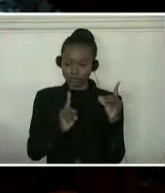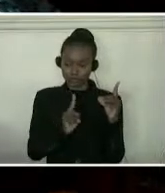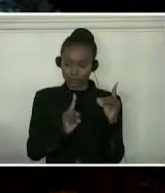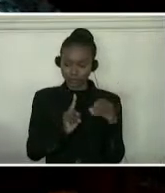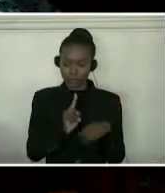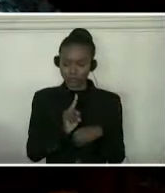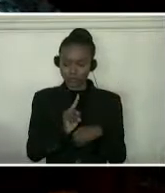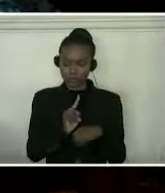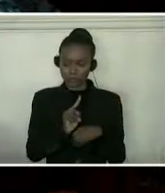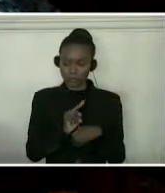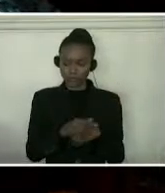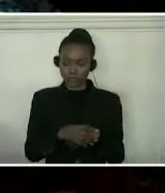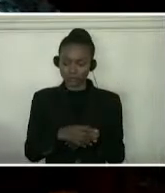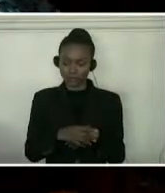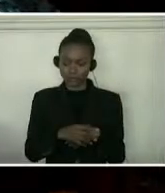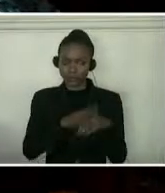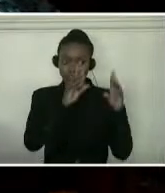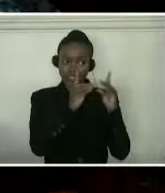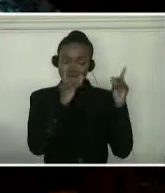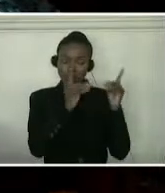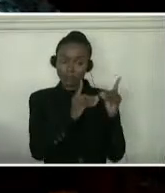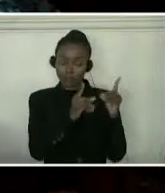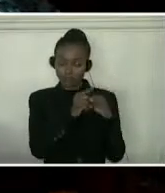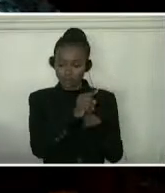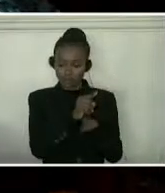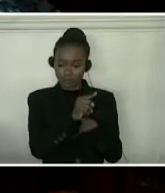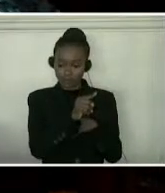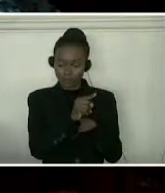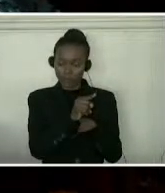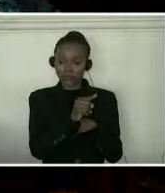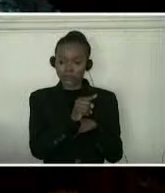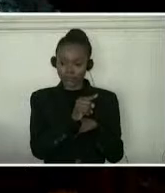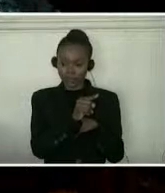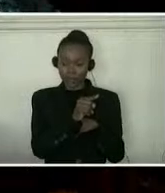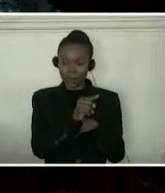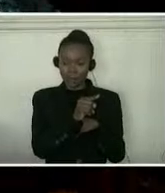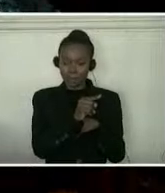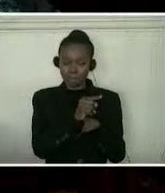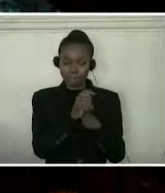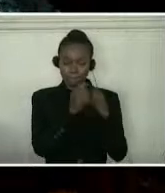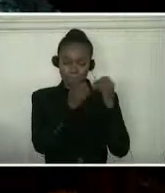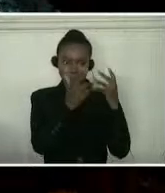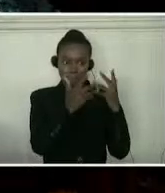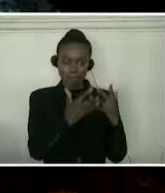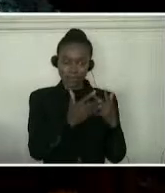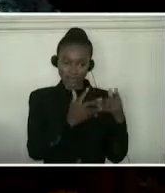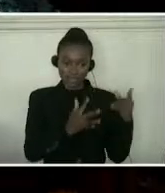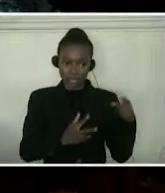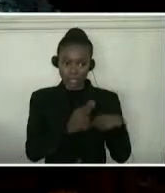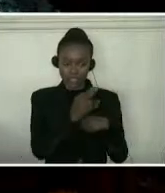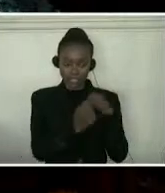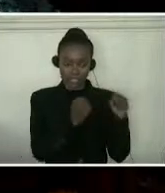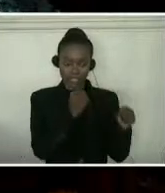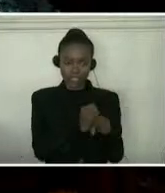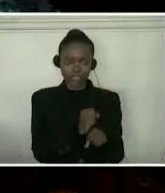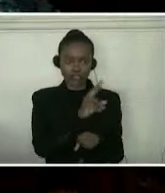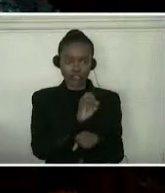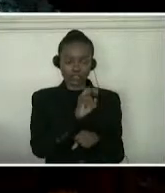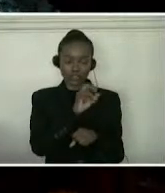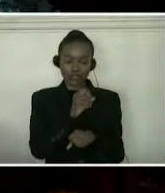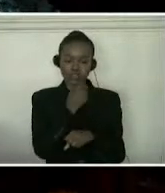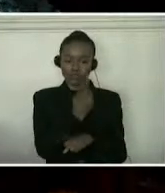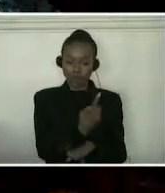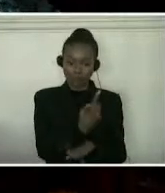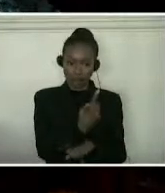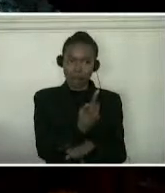department also was not spread from budget cuts in 2020 2021 the department's